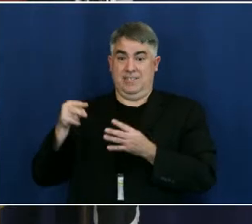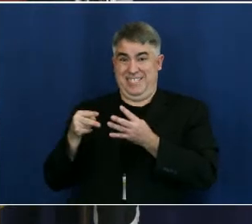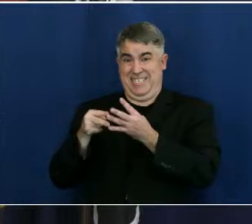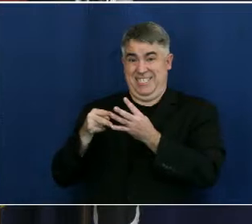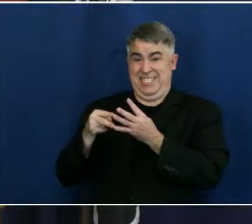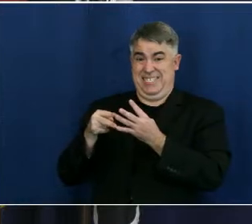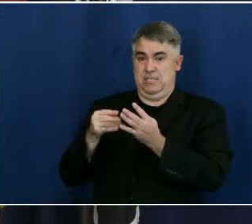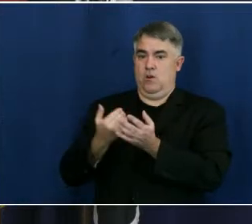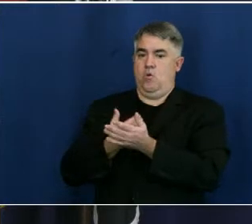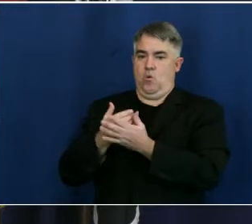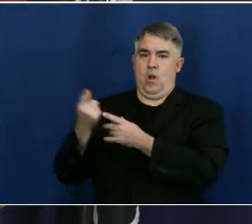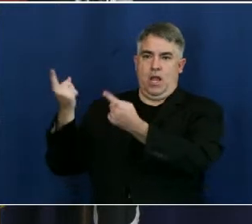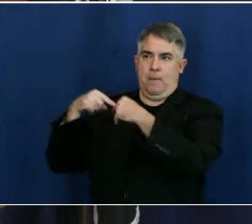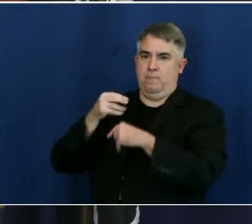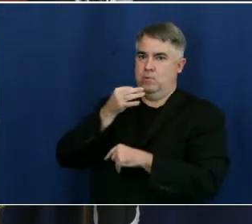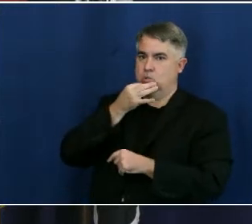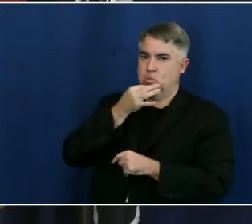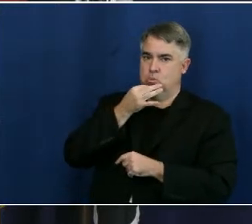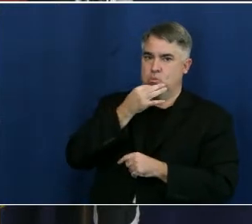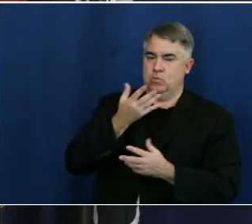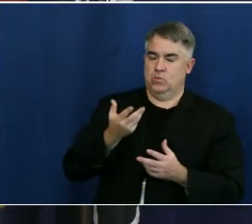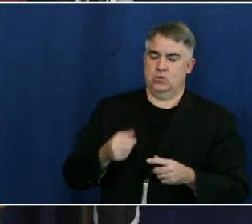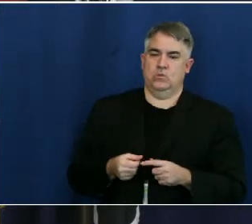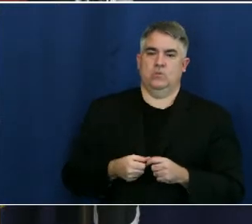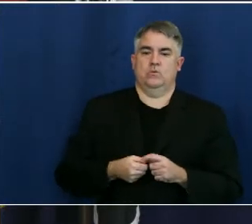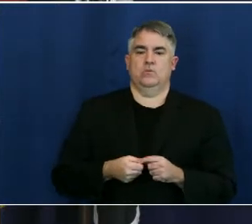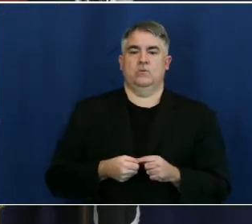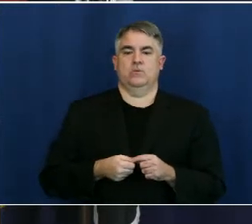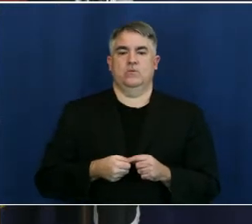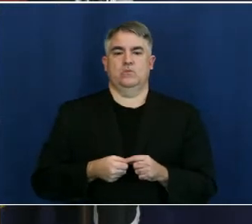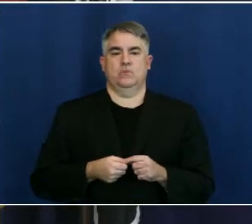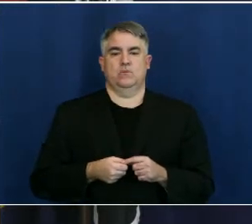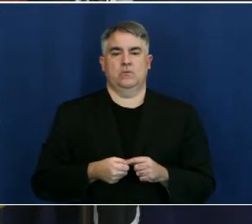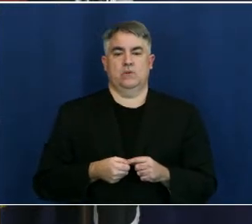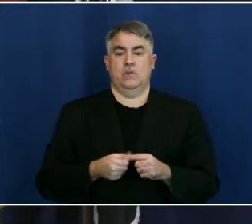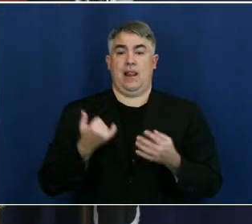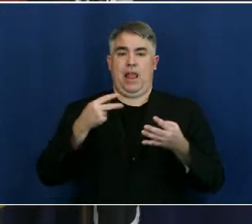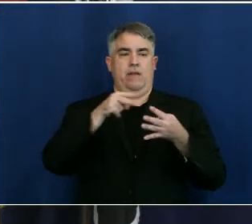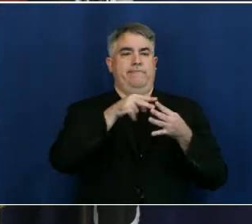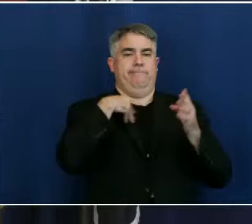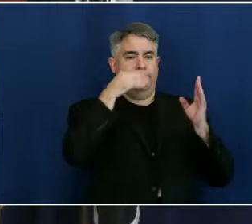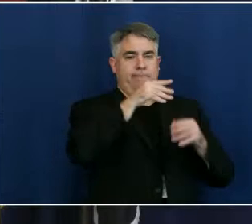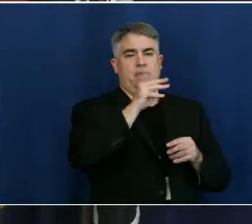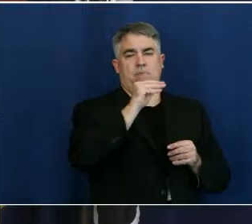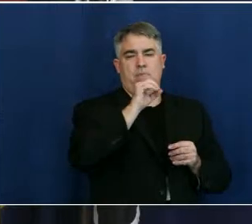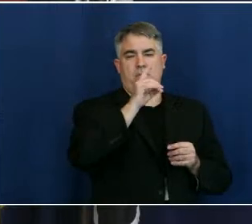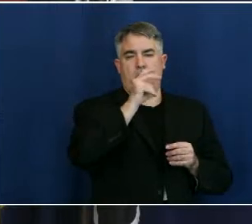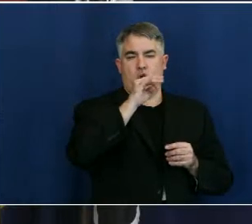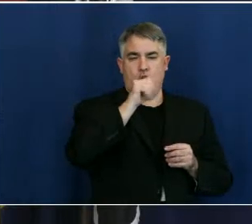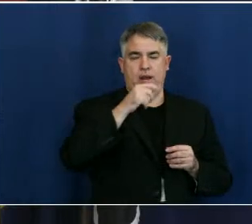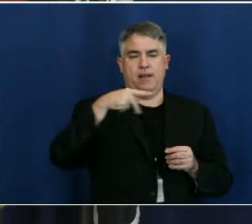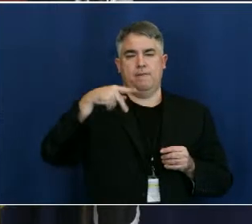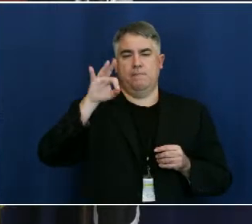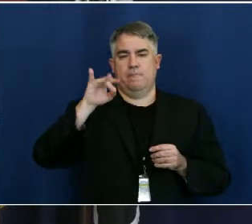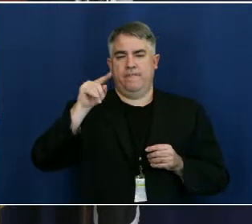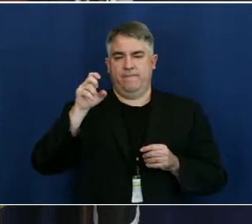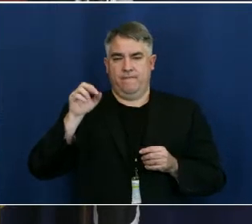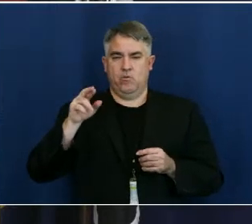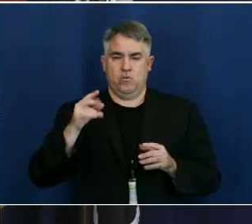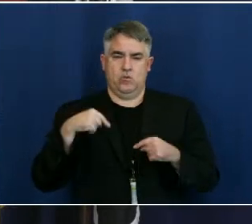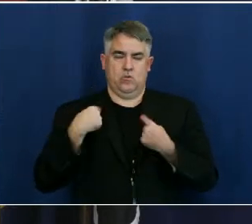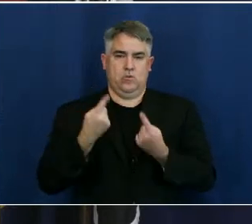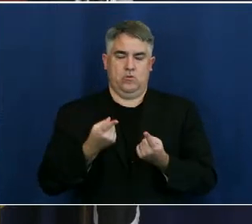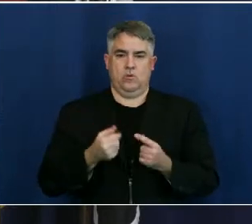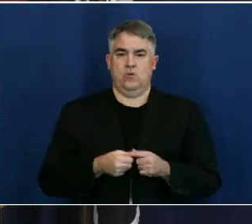and even with the vaccines that are currently available, the federal government has increased about